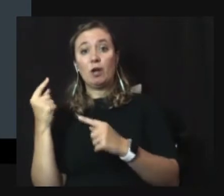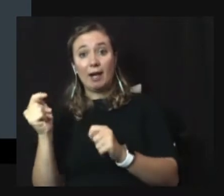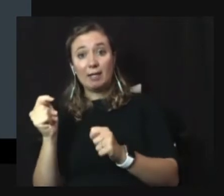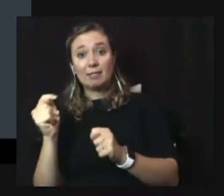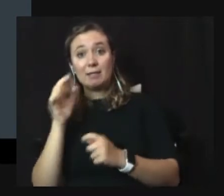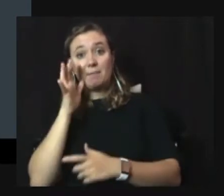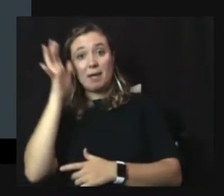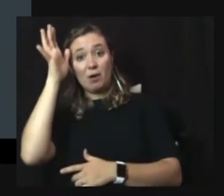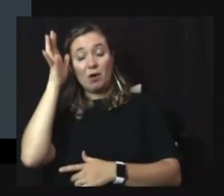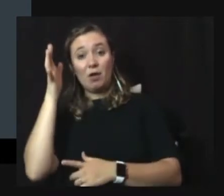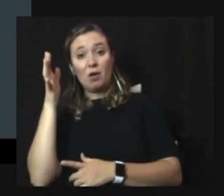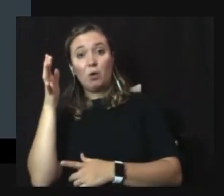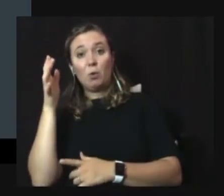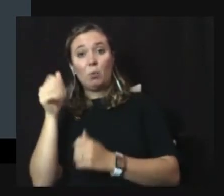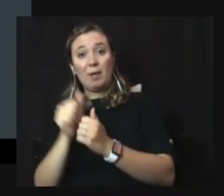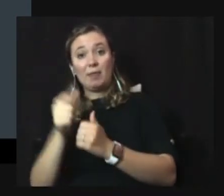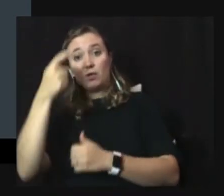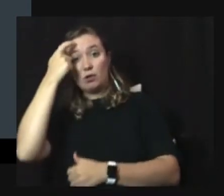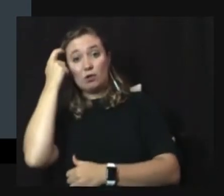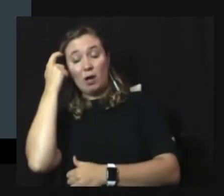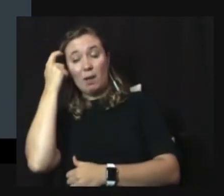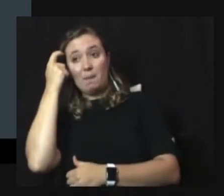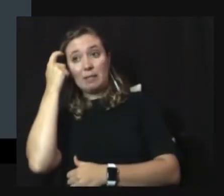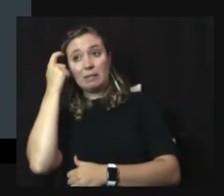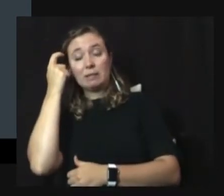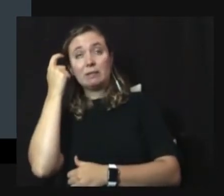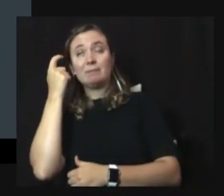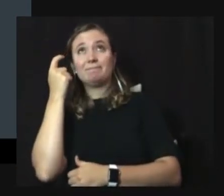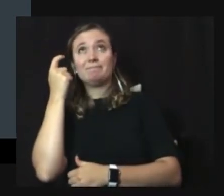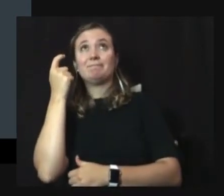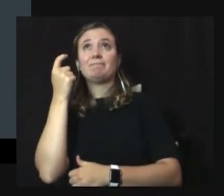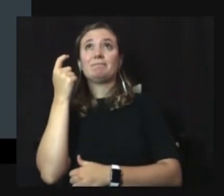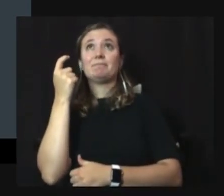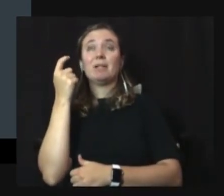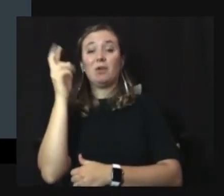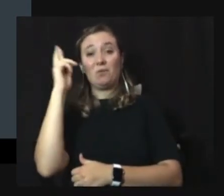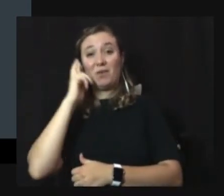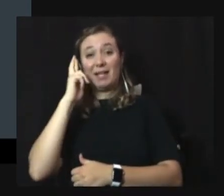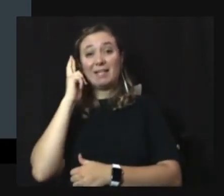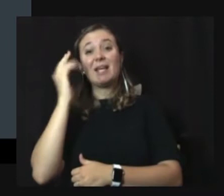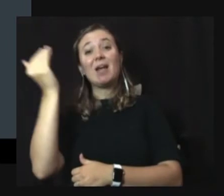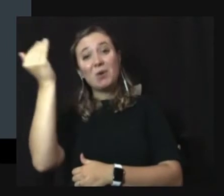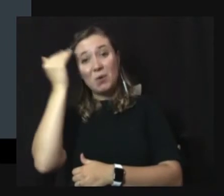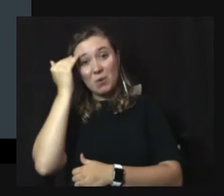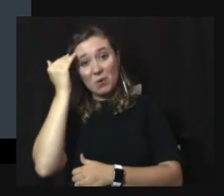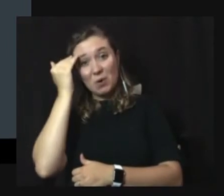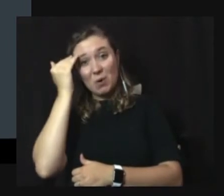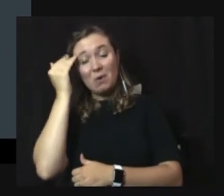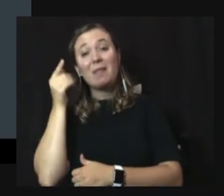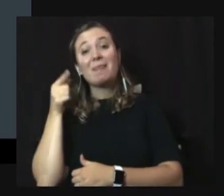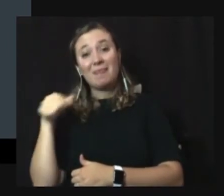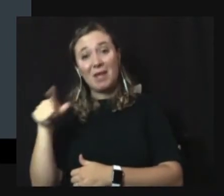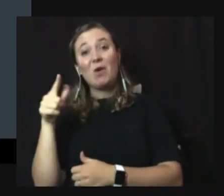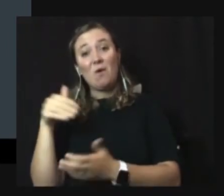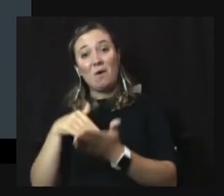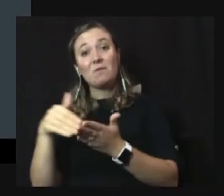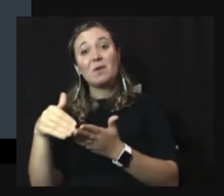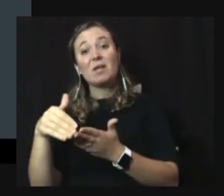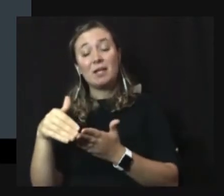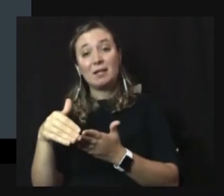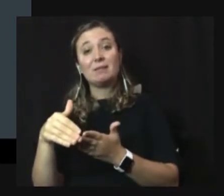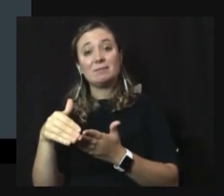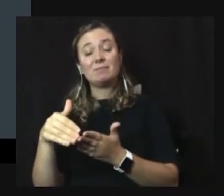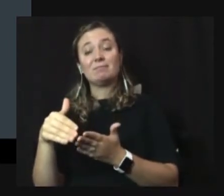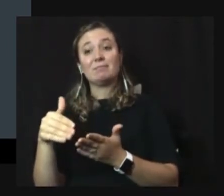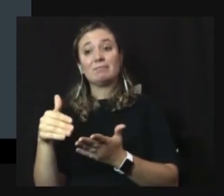of trauma. And the reality is, I know the answer to that question. They often were, because they often had to